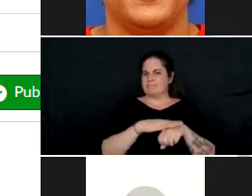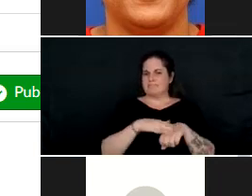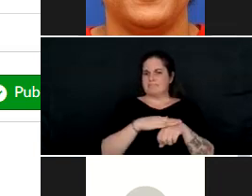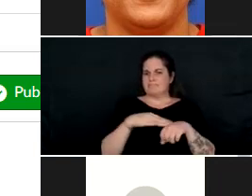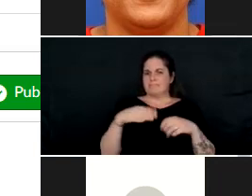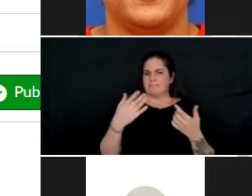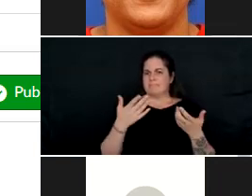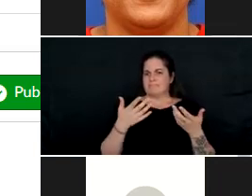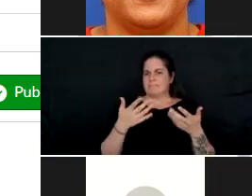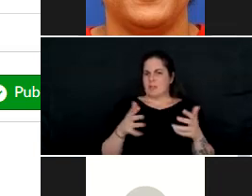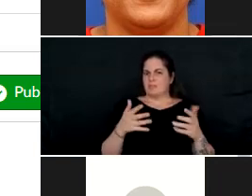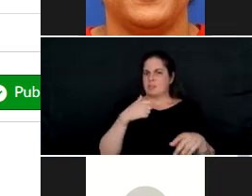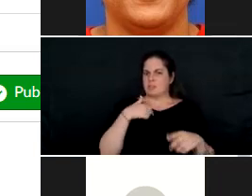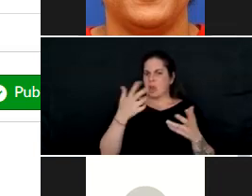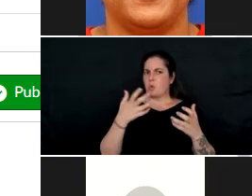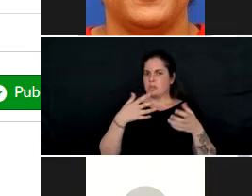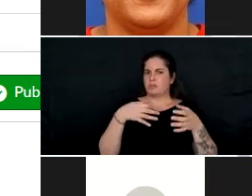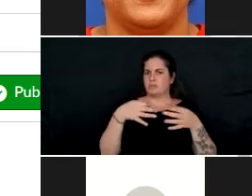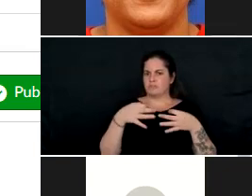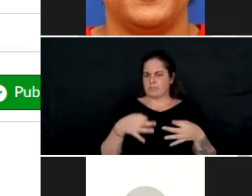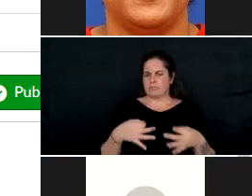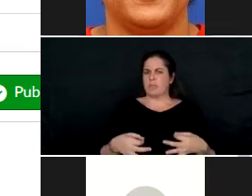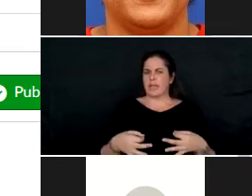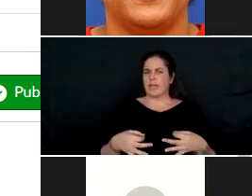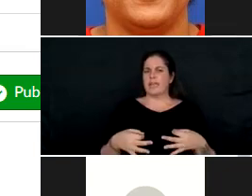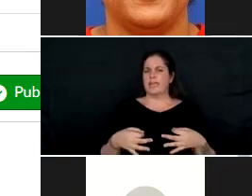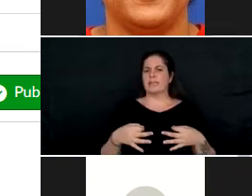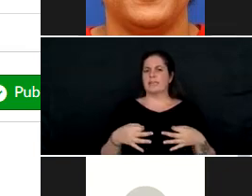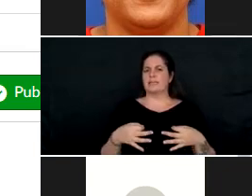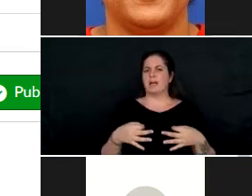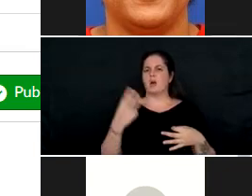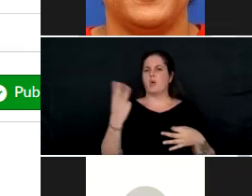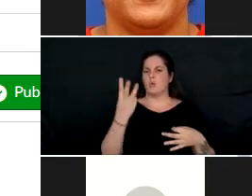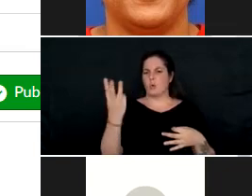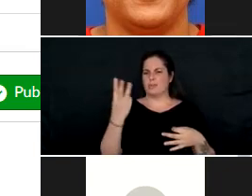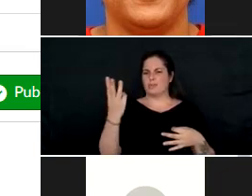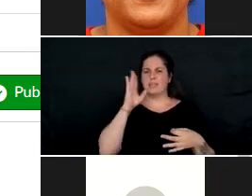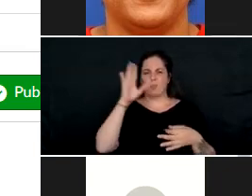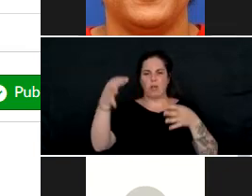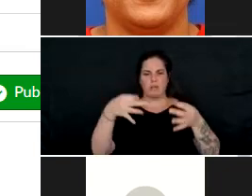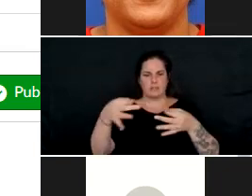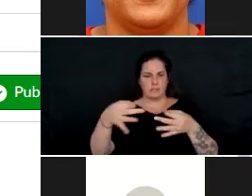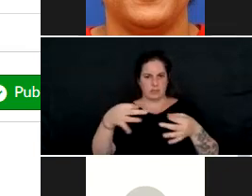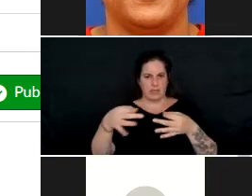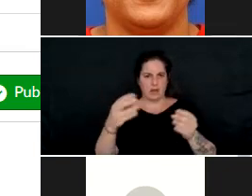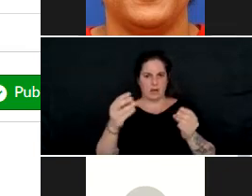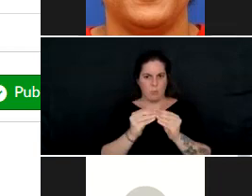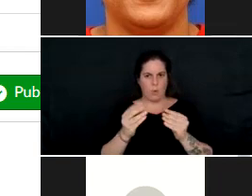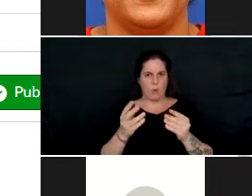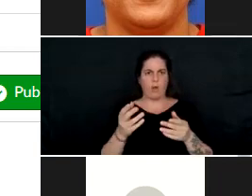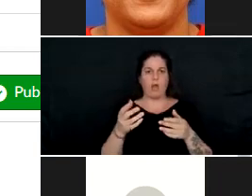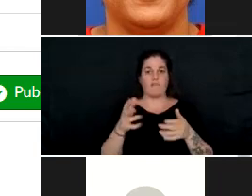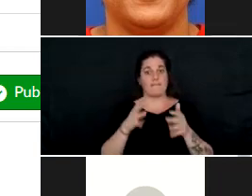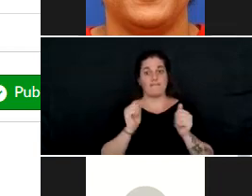I do want to look at one other thing, but we'll take a sneak peek at that on Wednesday, because as a kind of a quick and dirty review on Wednesday,